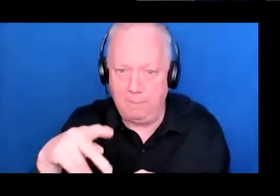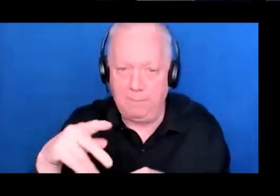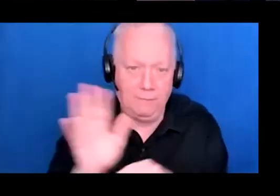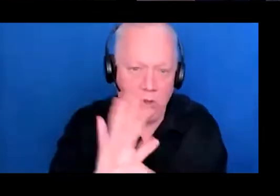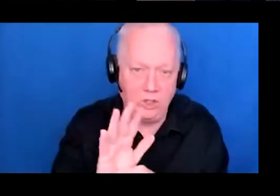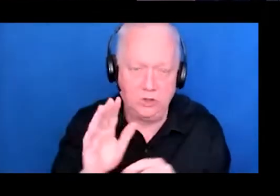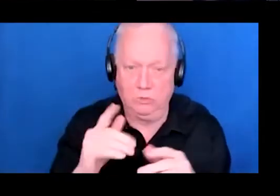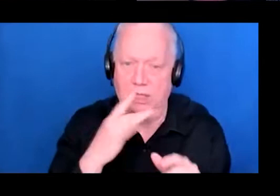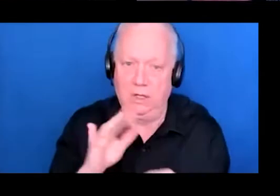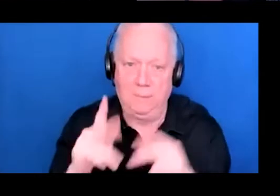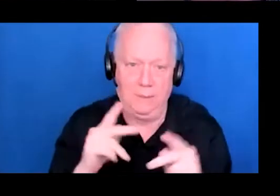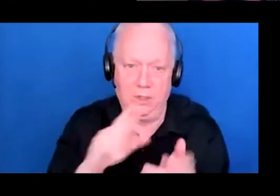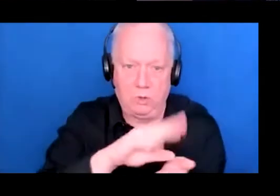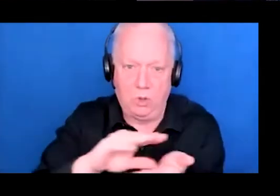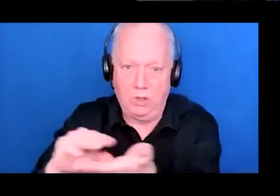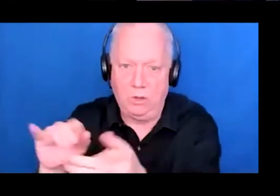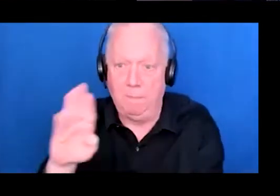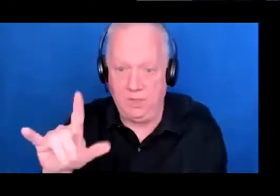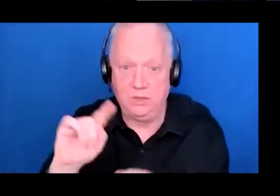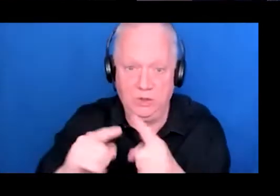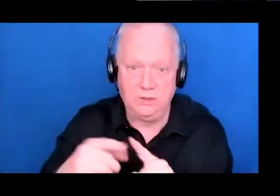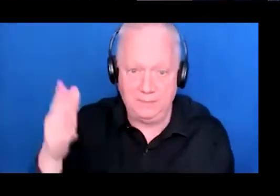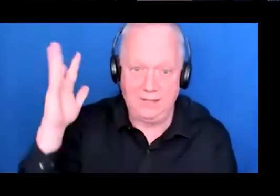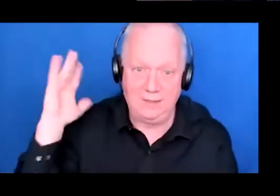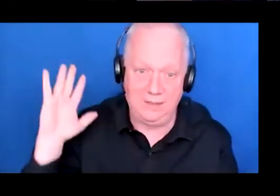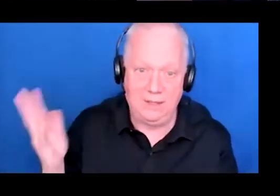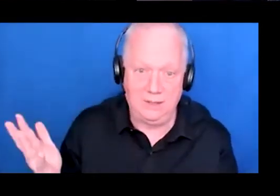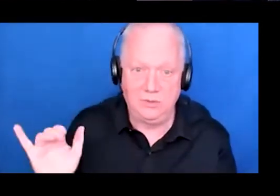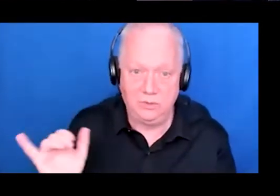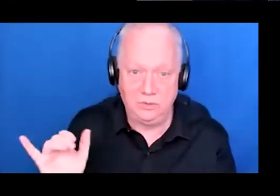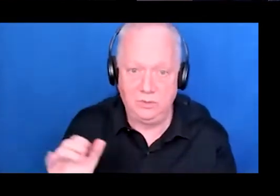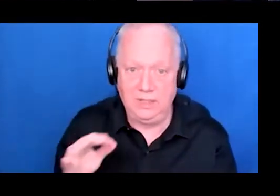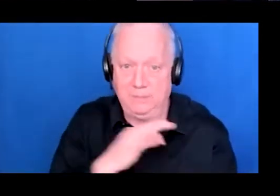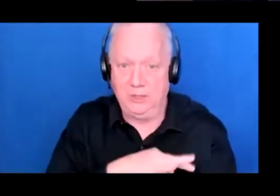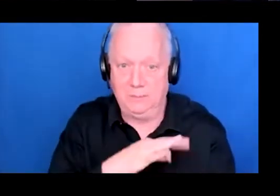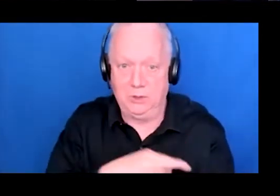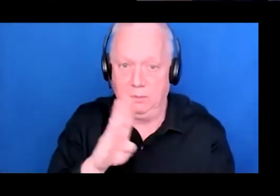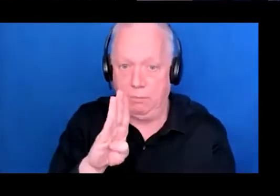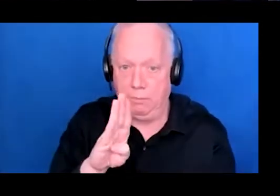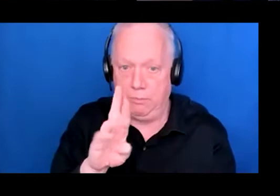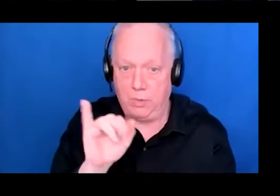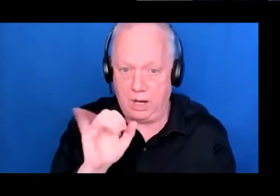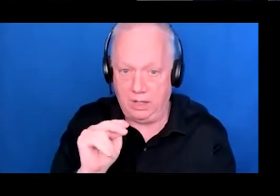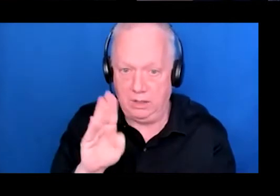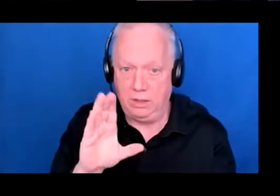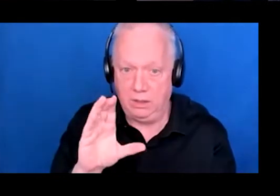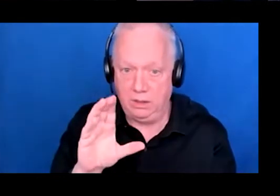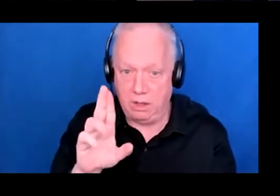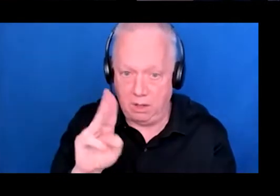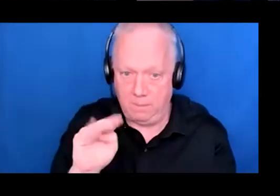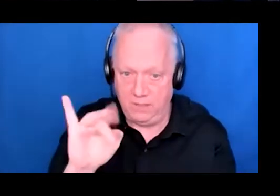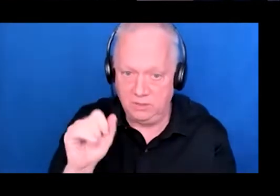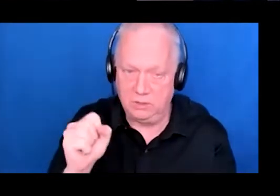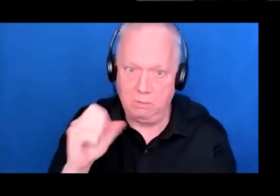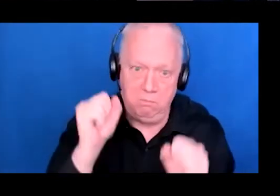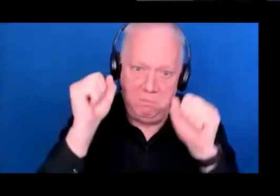people had recorded. And also Bill's friends from back in the day in Pittsburgh, Brian Cummings was an amazing video